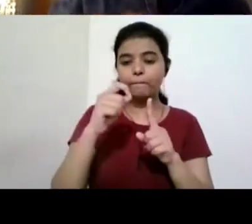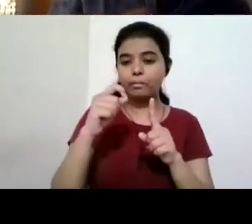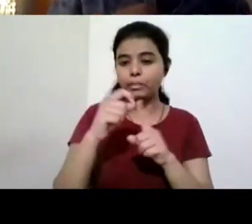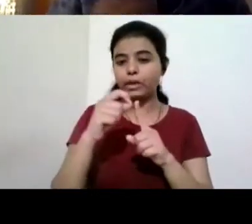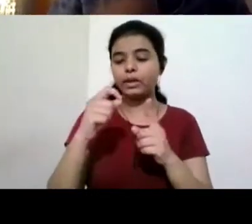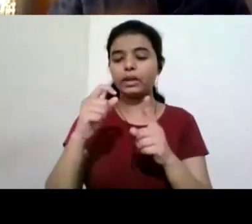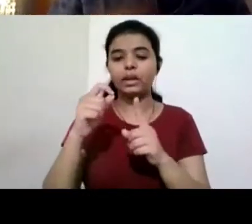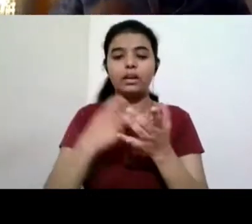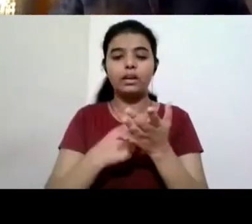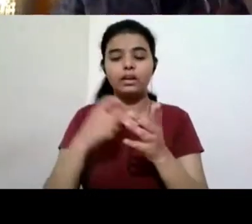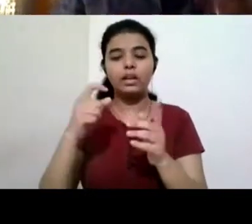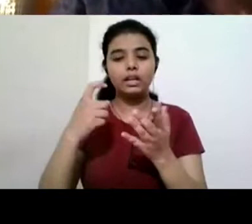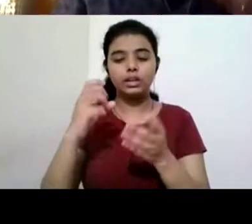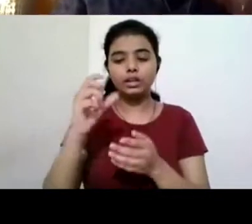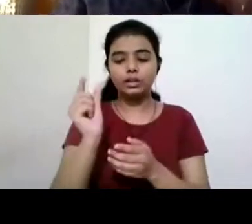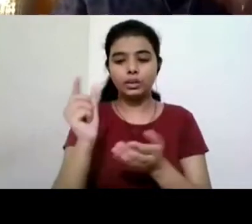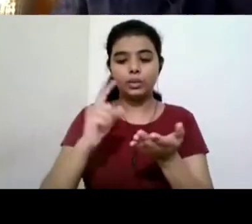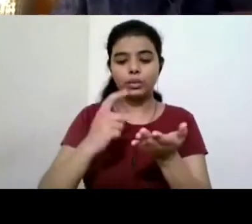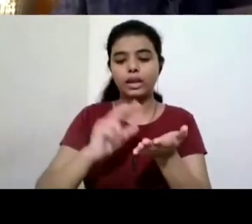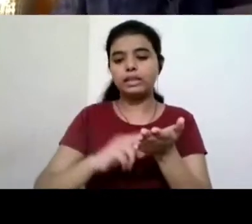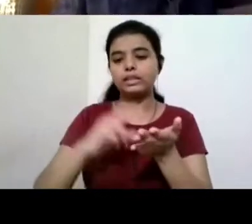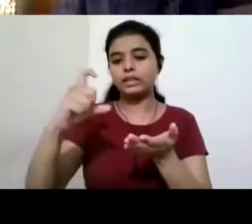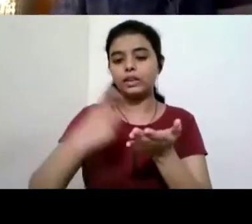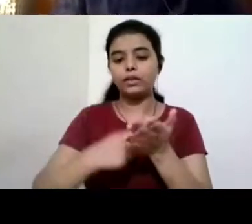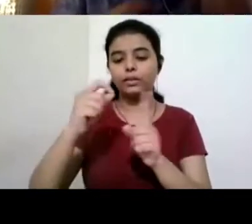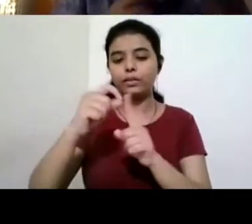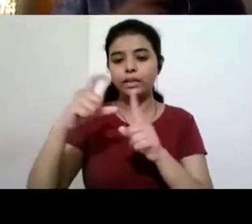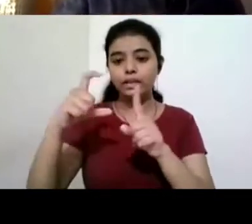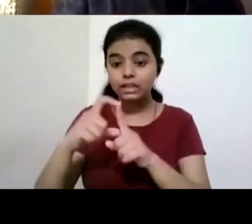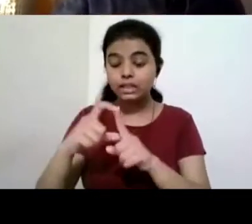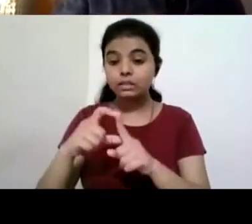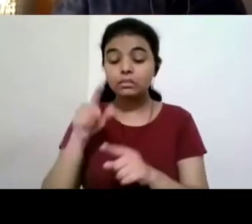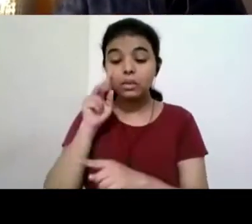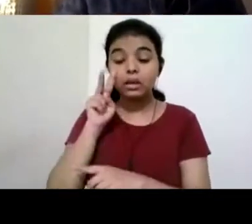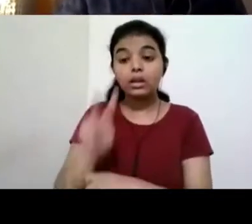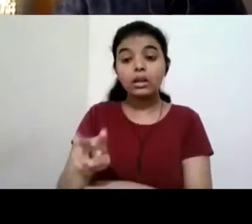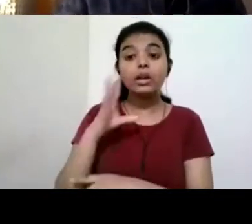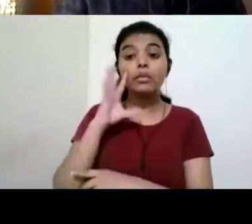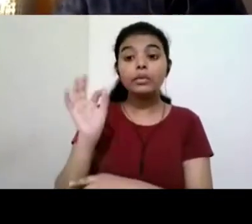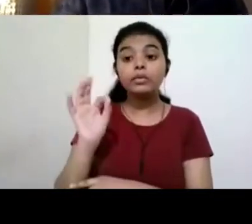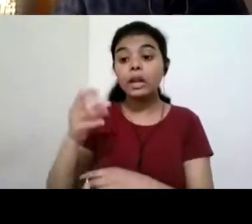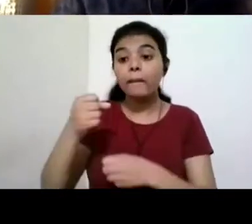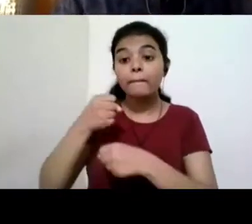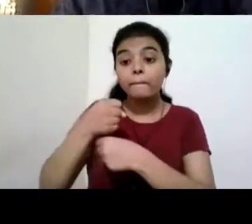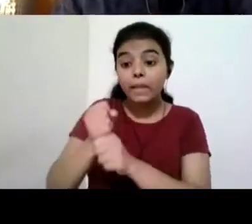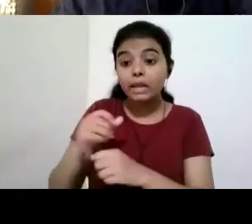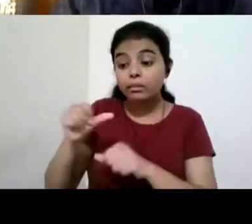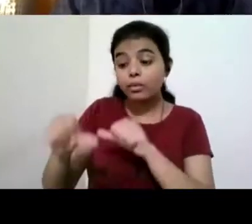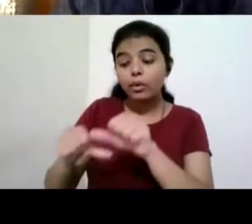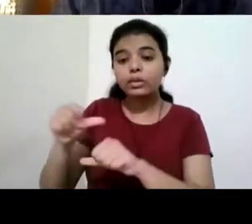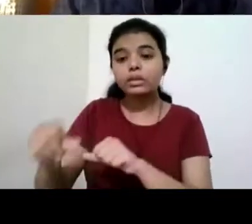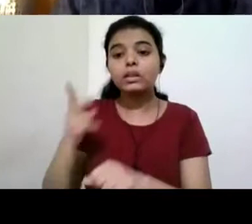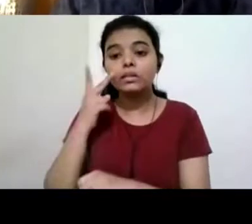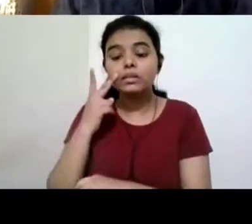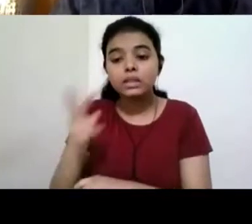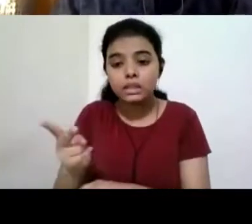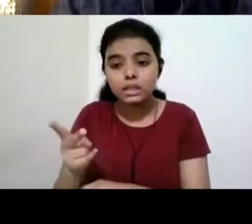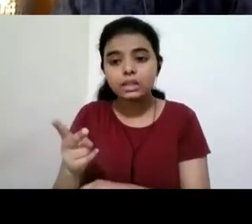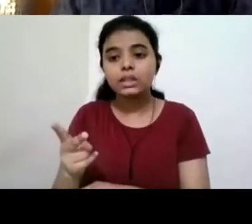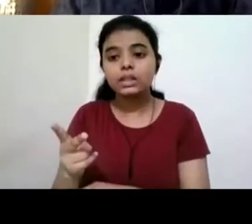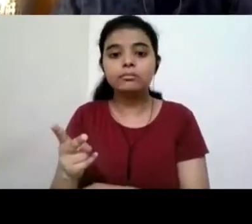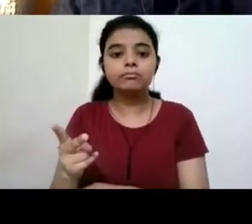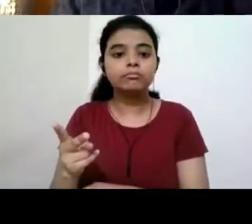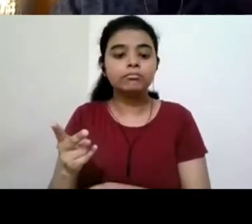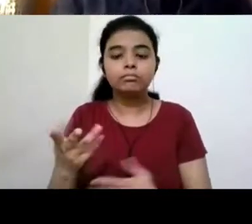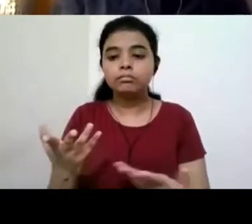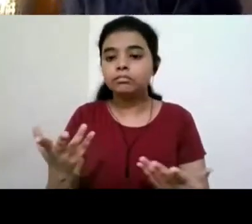UN Convention, amongst the things which was very, very noticeable in the making of the convention was the kind of privilege which